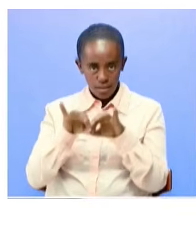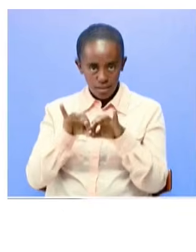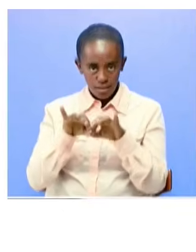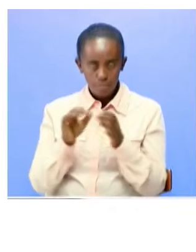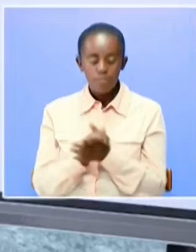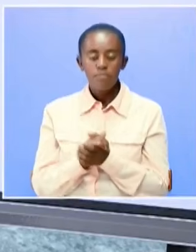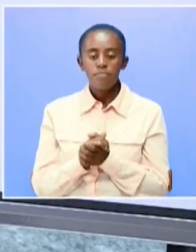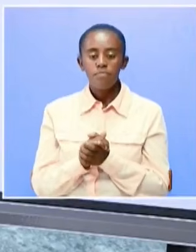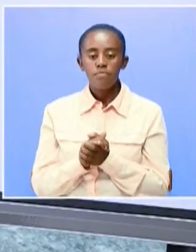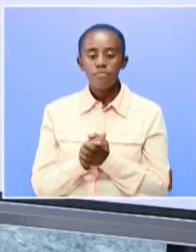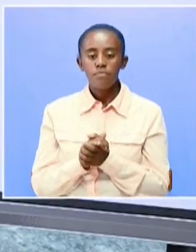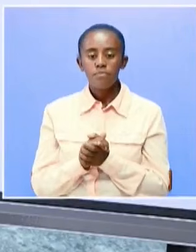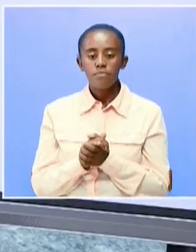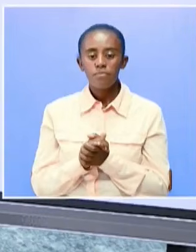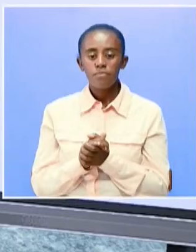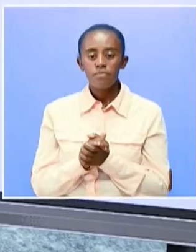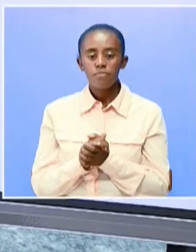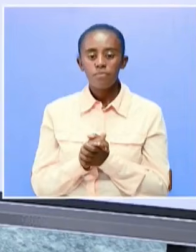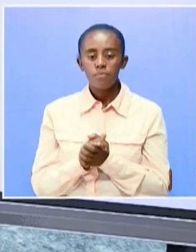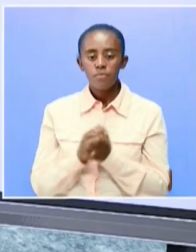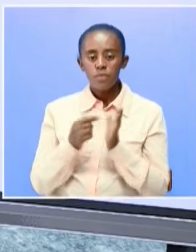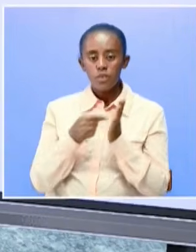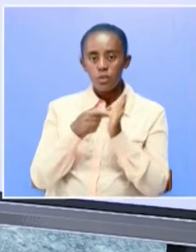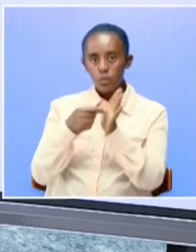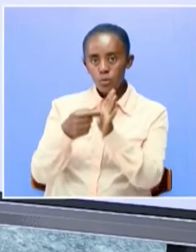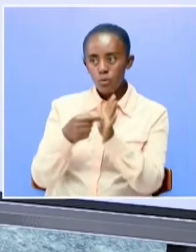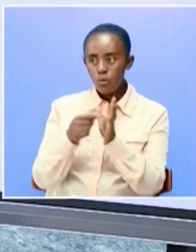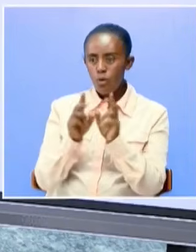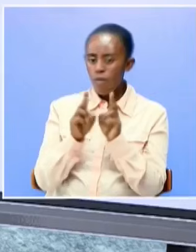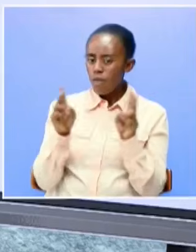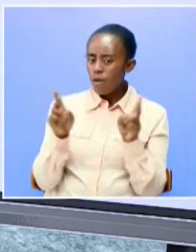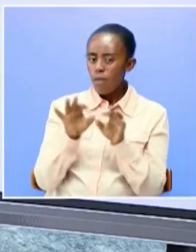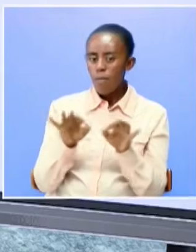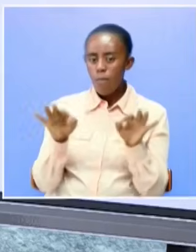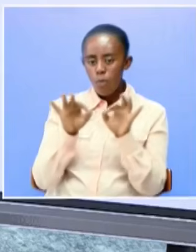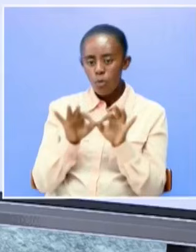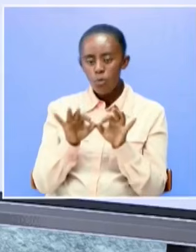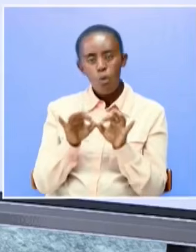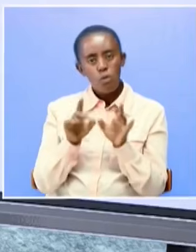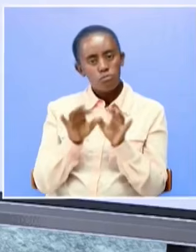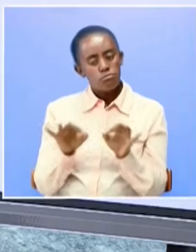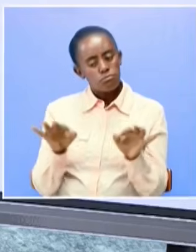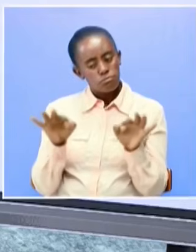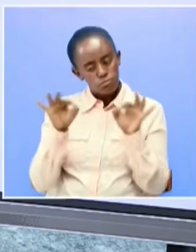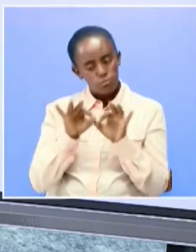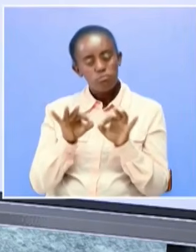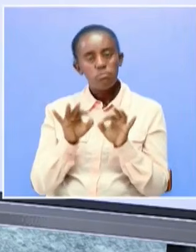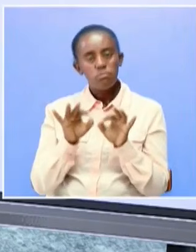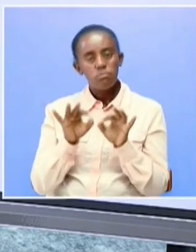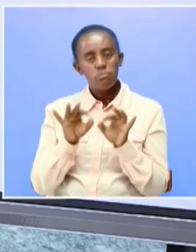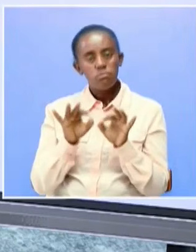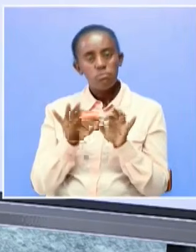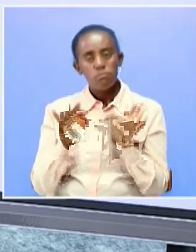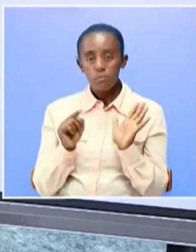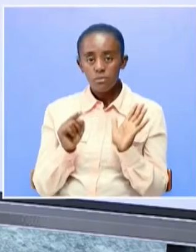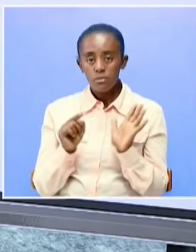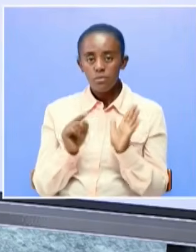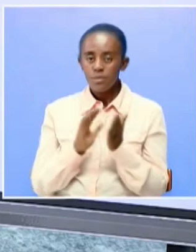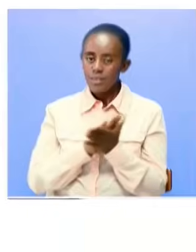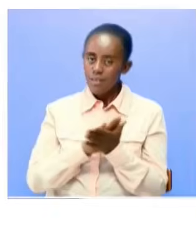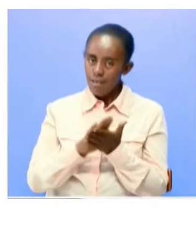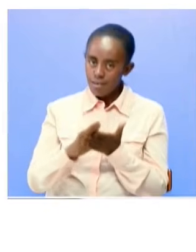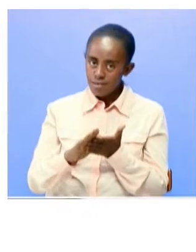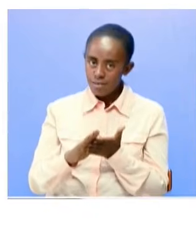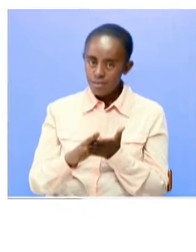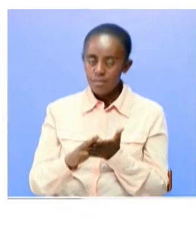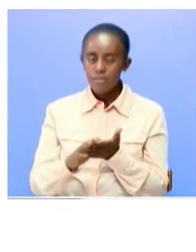Necessity. To show us something is very important or necessary. Is it clear? Nice. And that's how